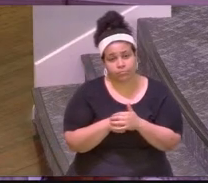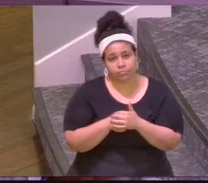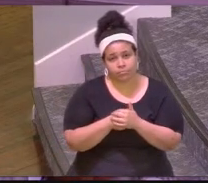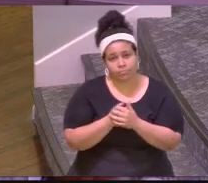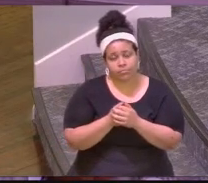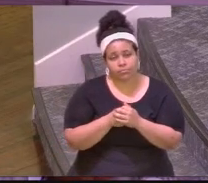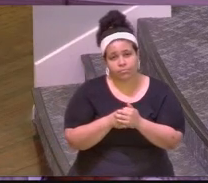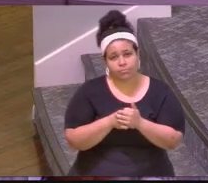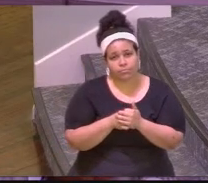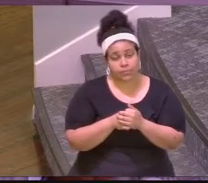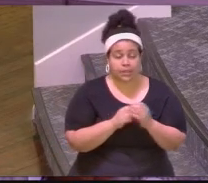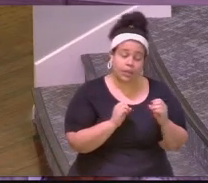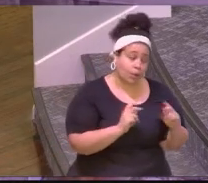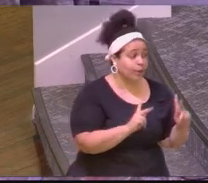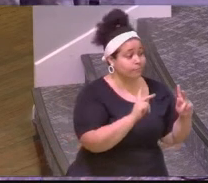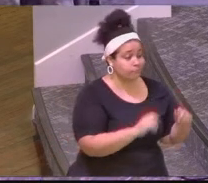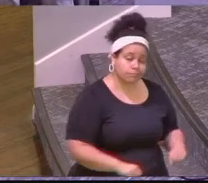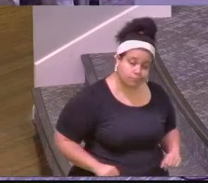Okay.